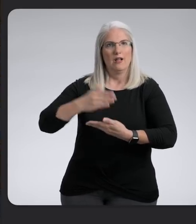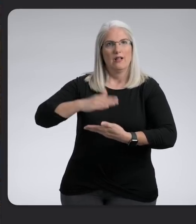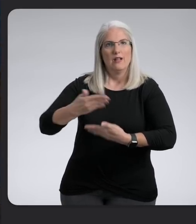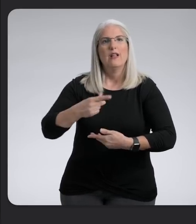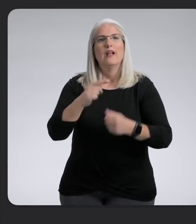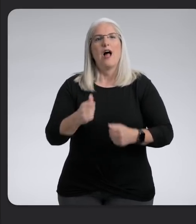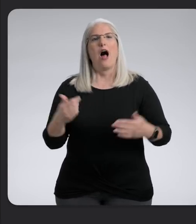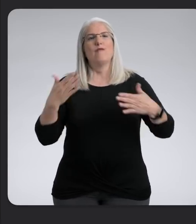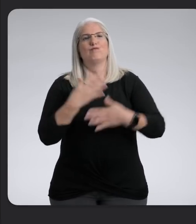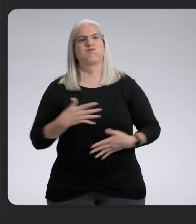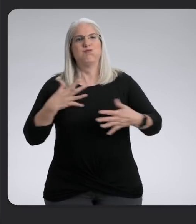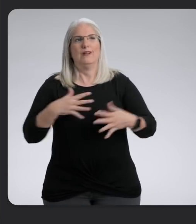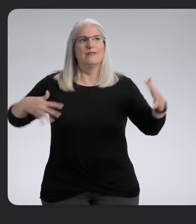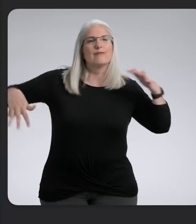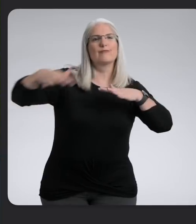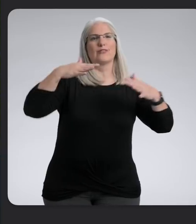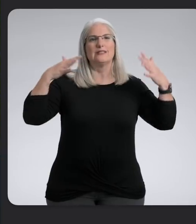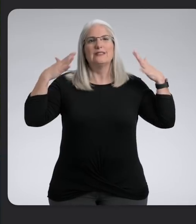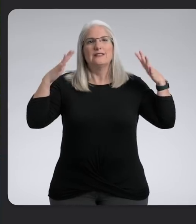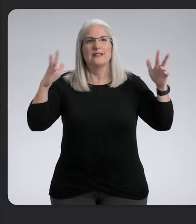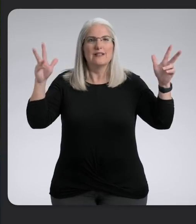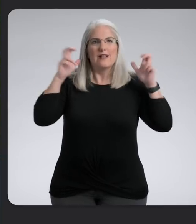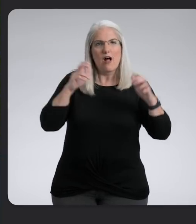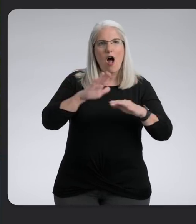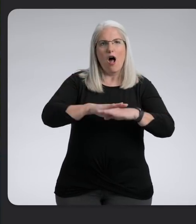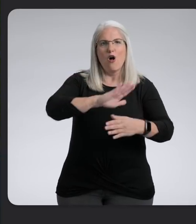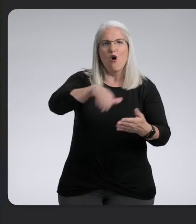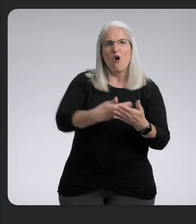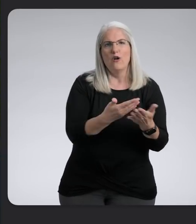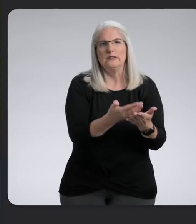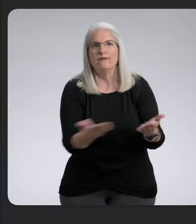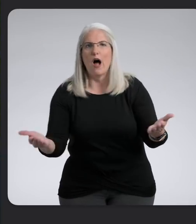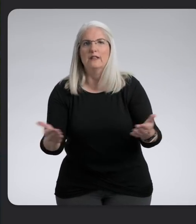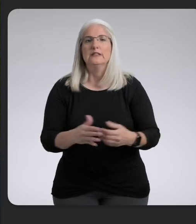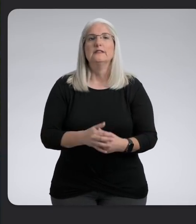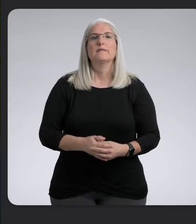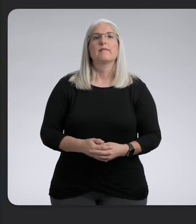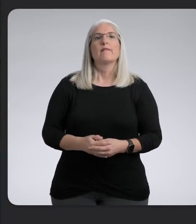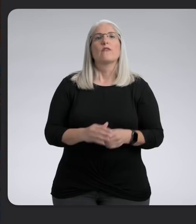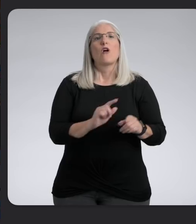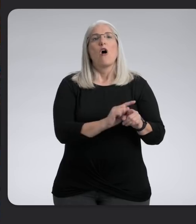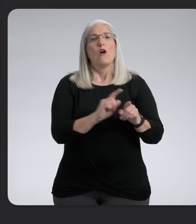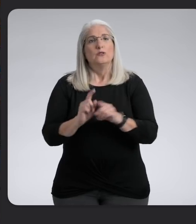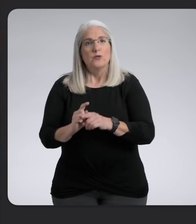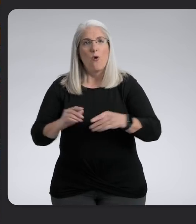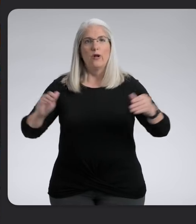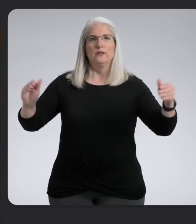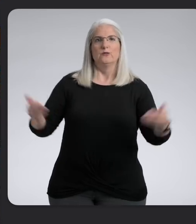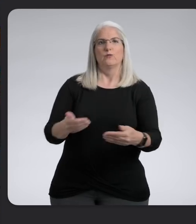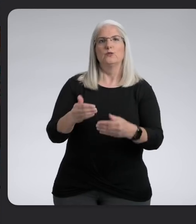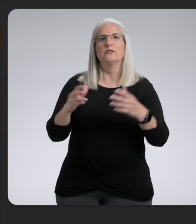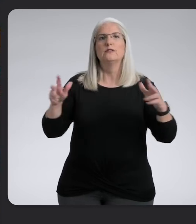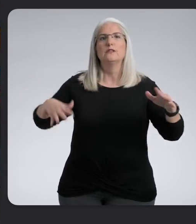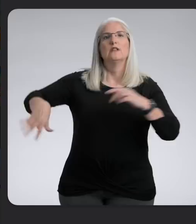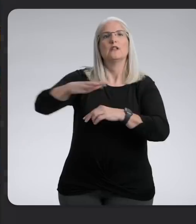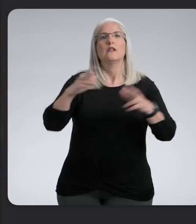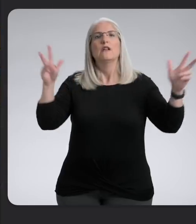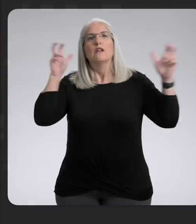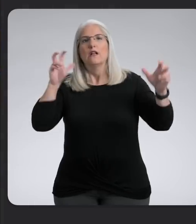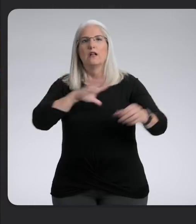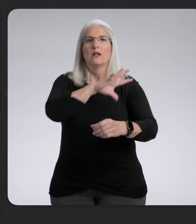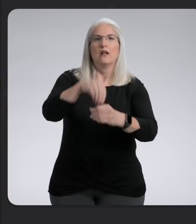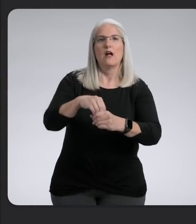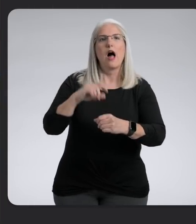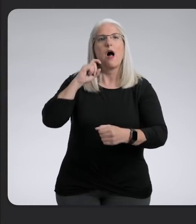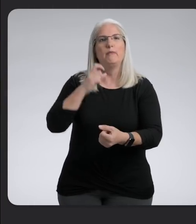of your devices. In addition, we recently announced spatial audio for Apple Music with the incredible multi-dimensional sound